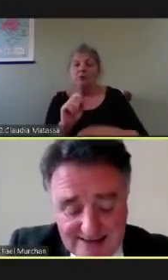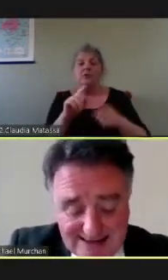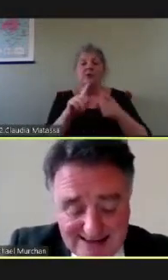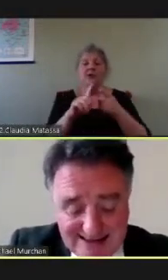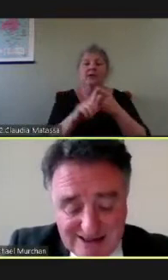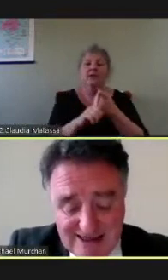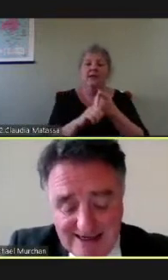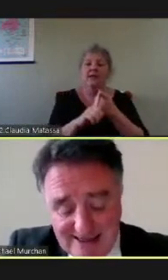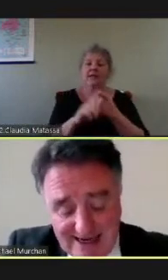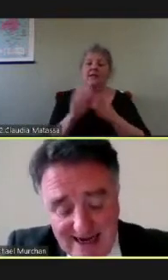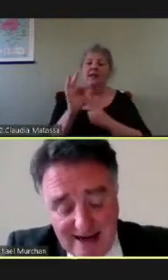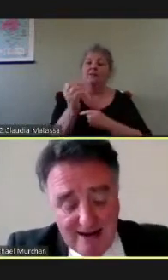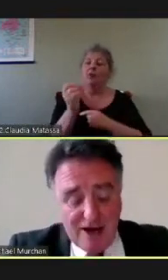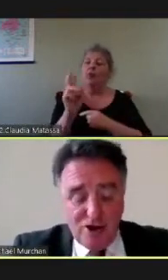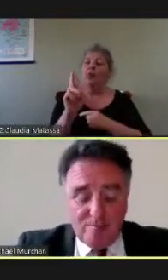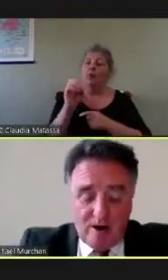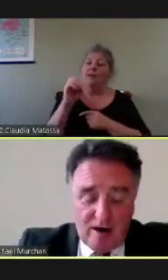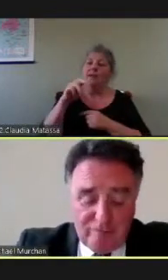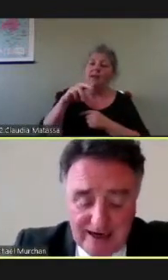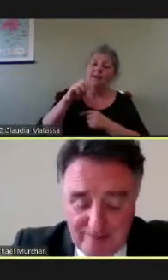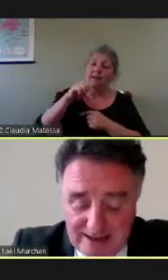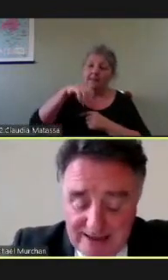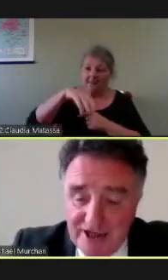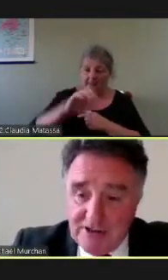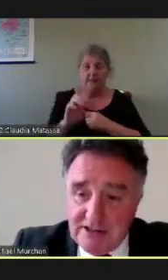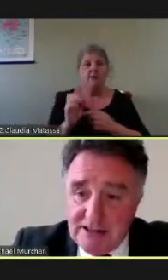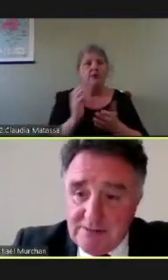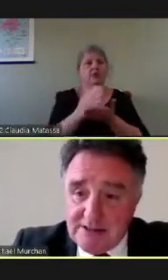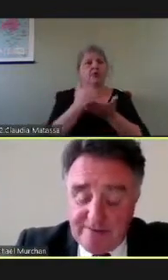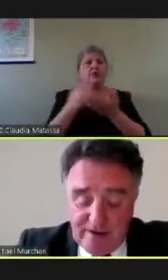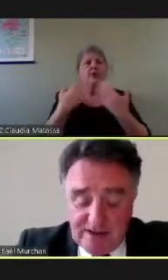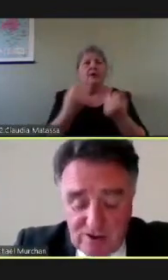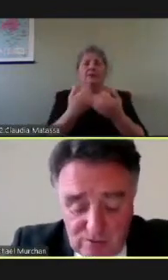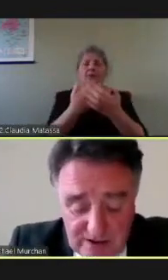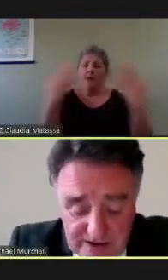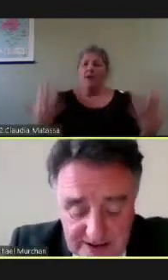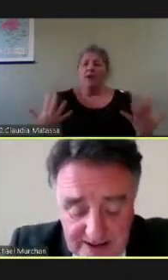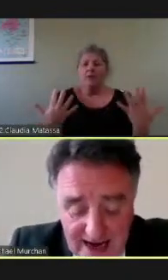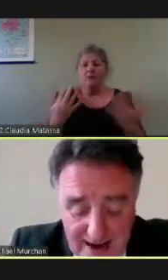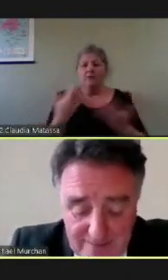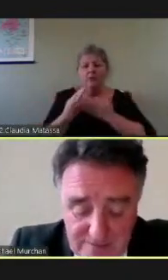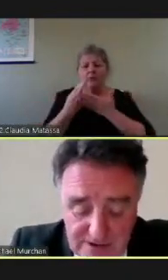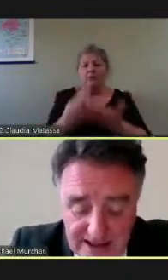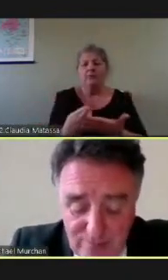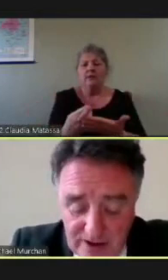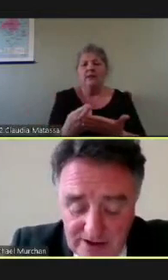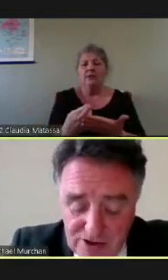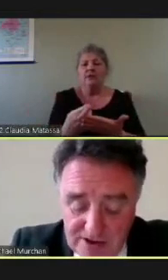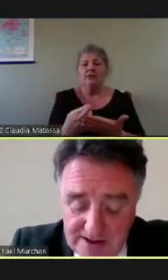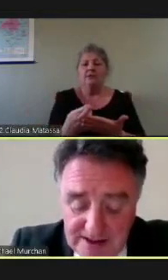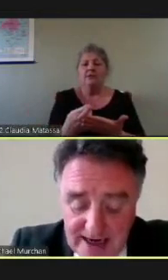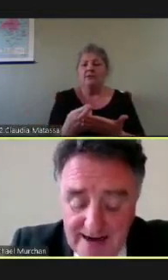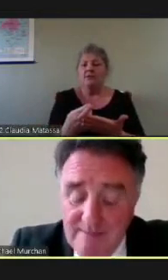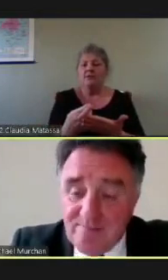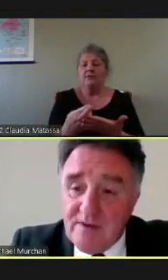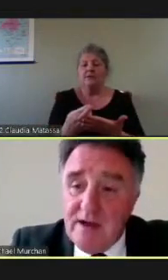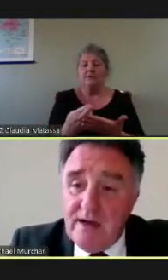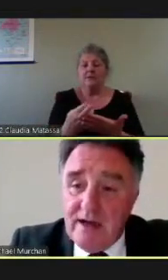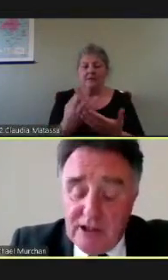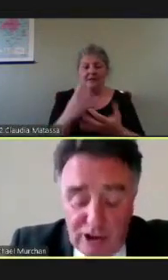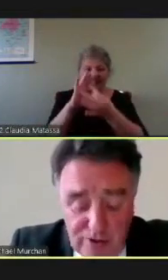has a number of recommendations specific to the theme we're discussing